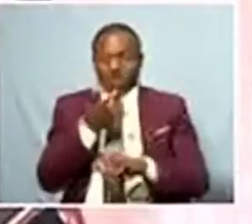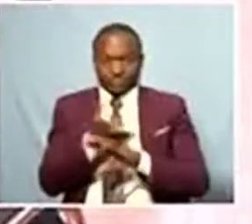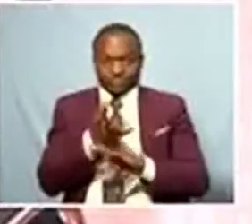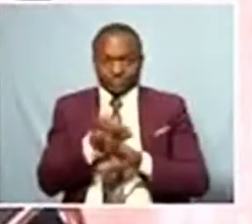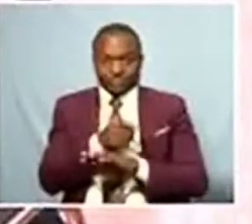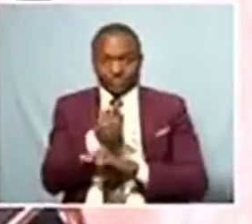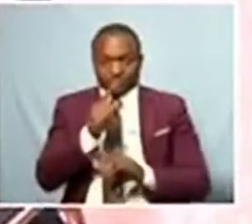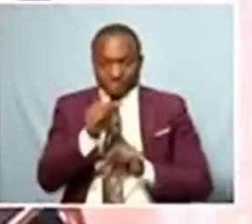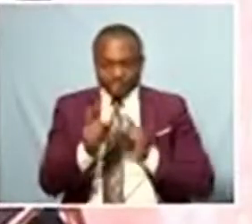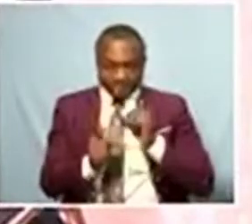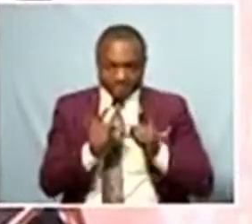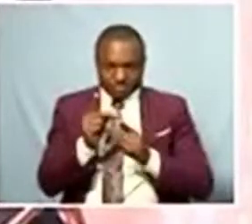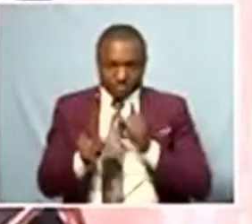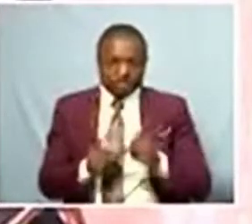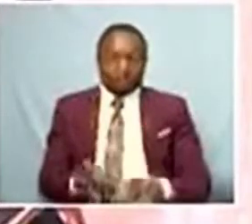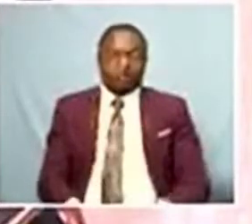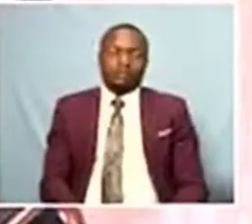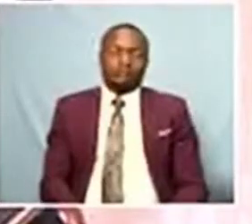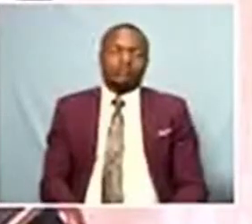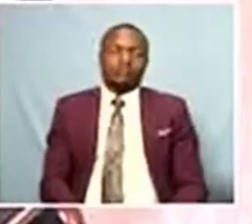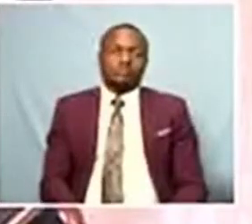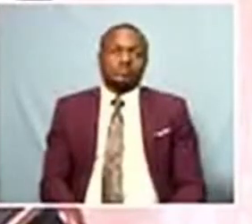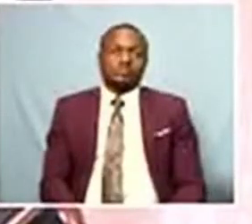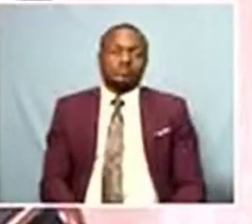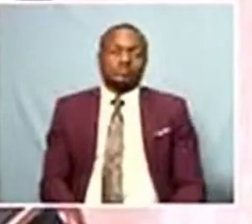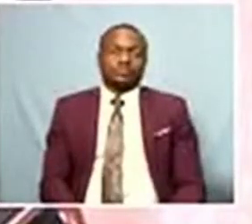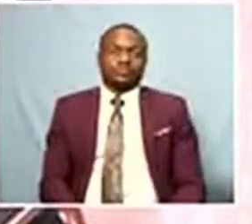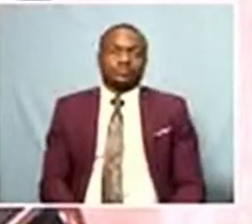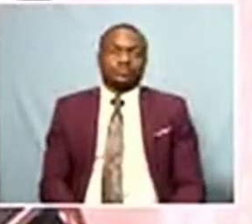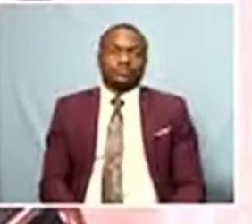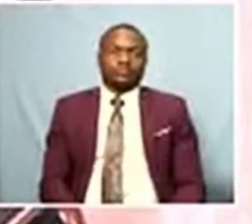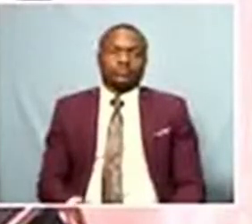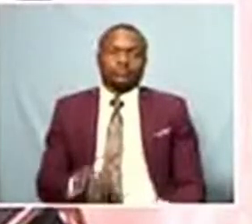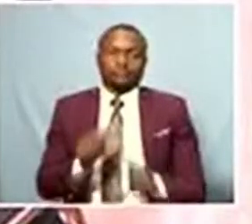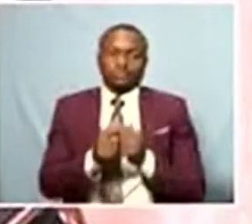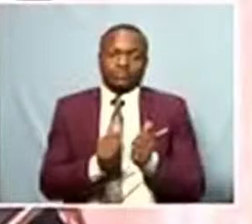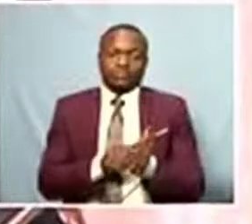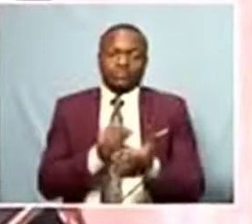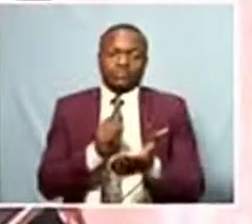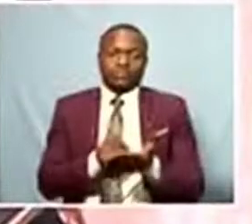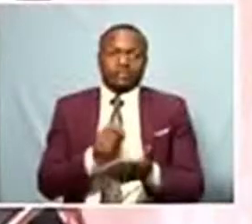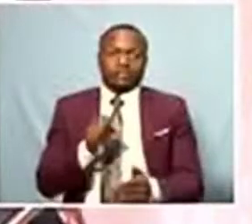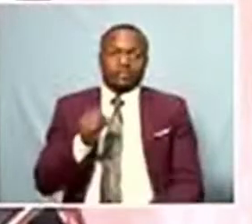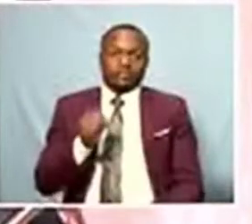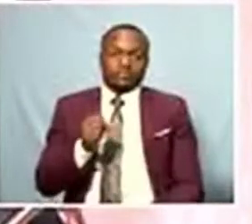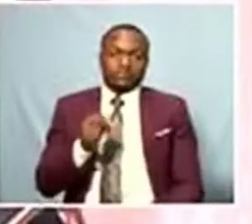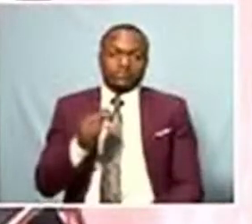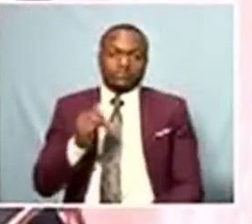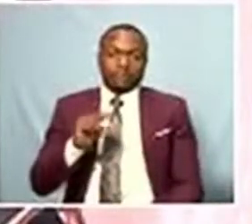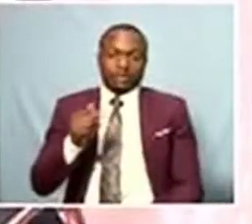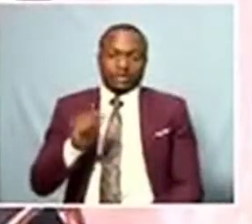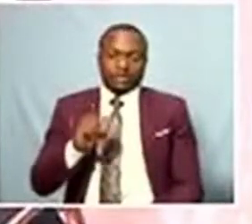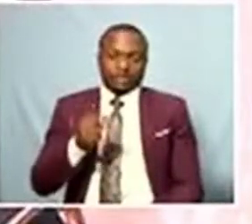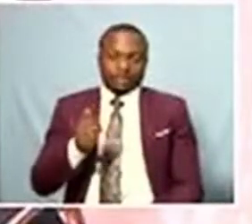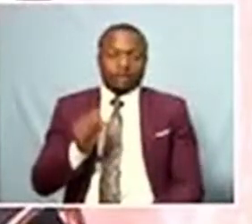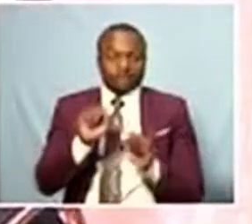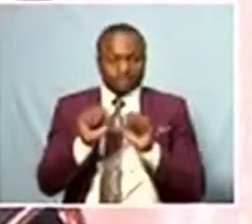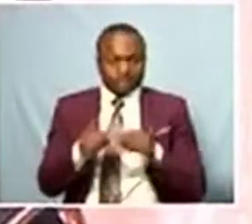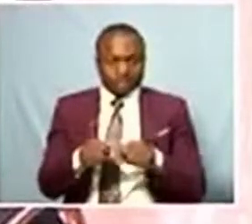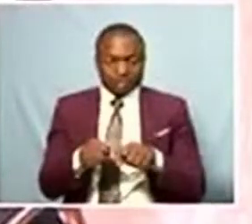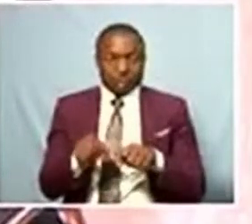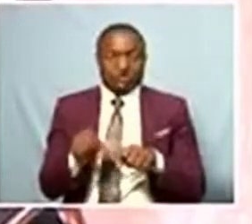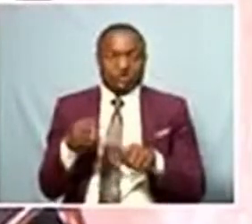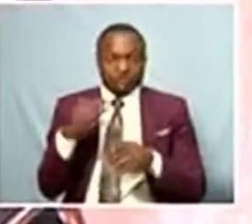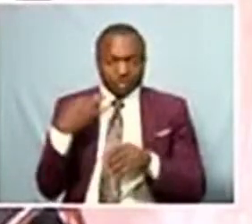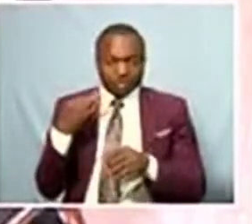them to process. So in terms of the Schengen, you can apply for using